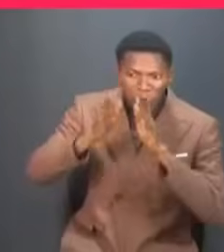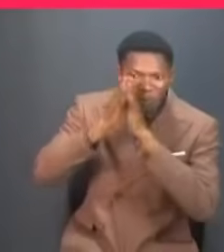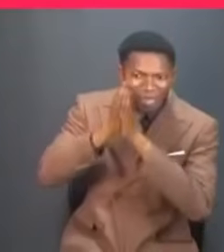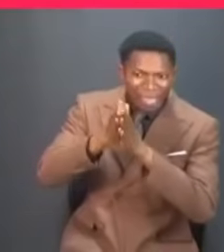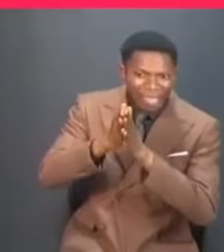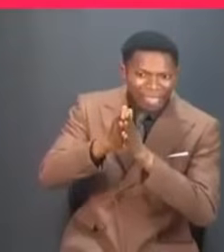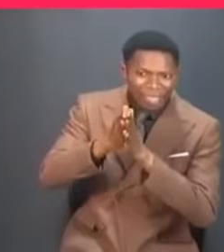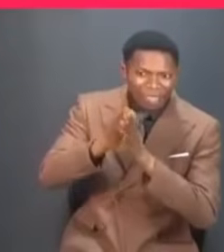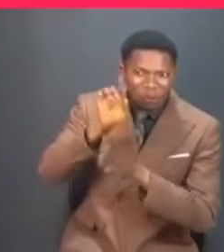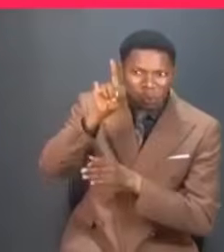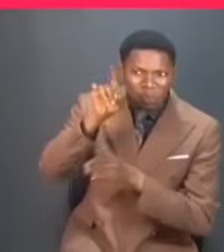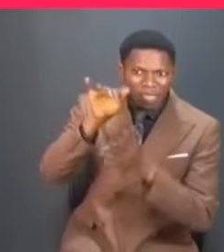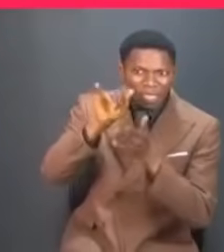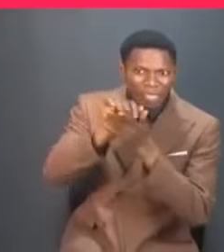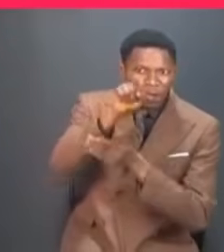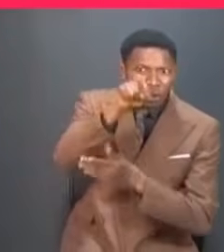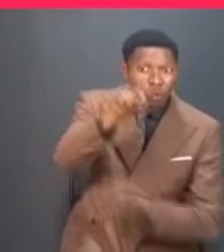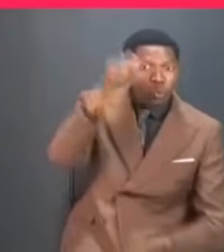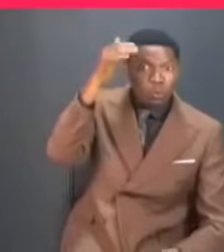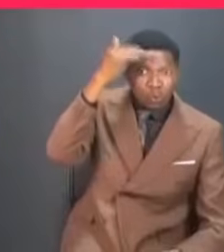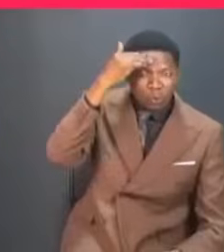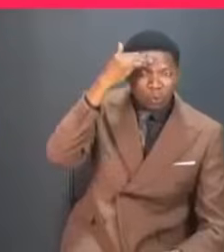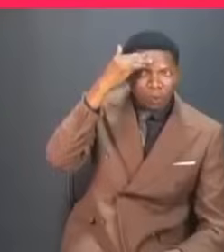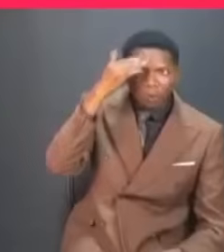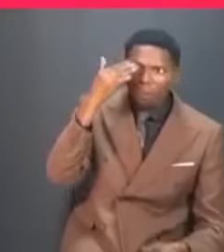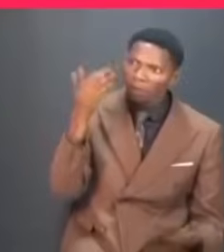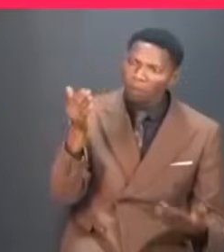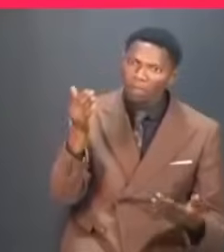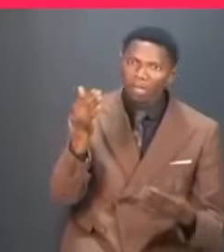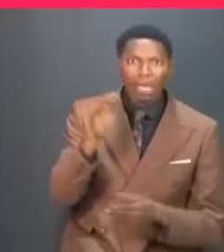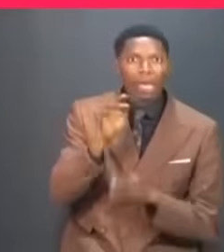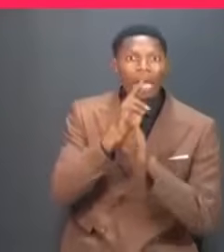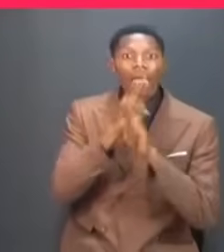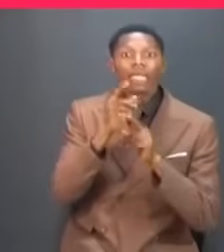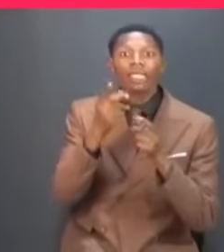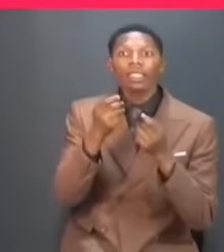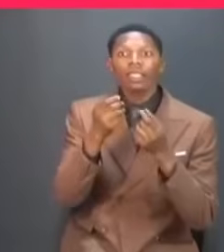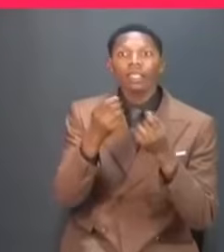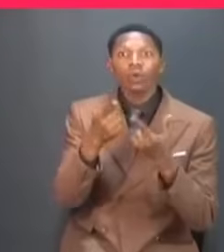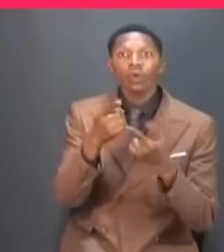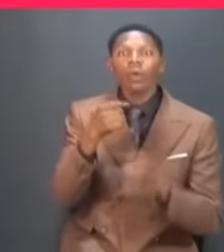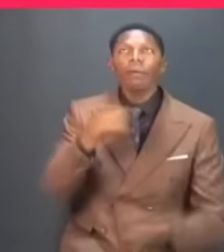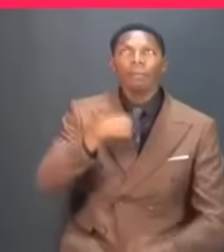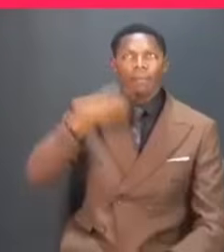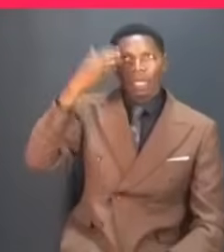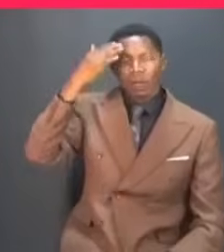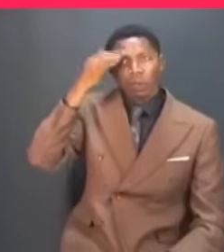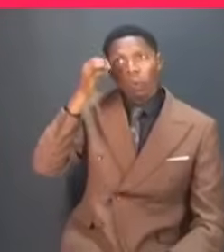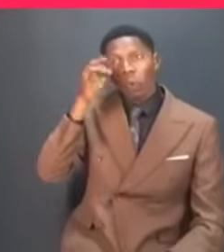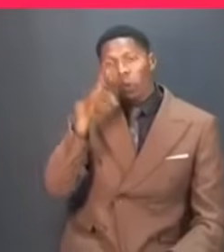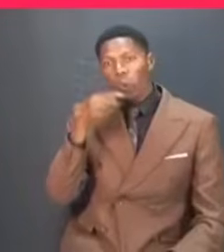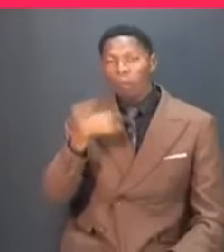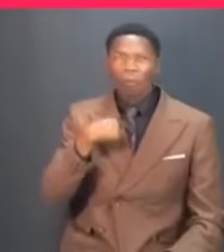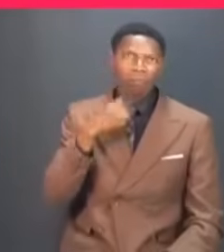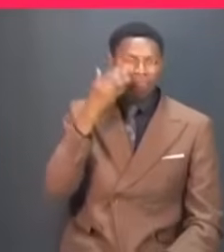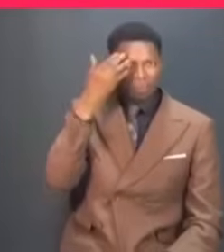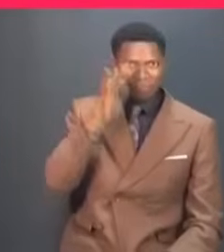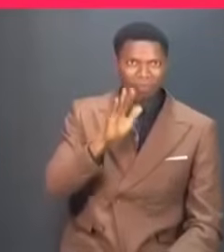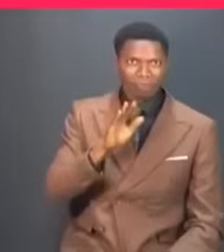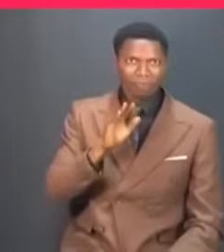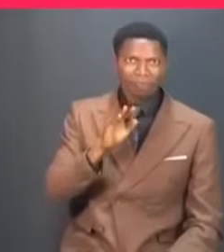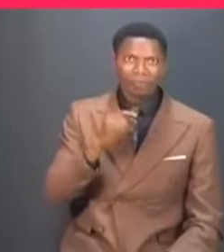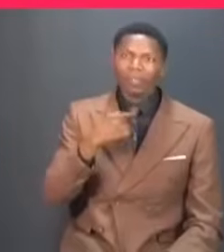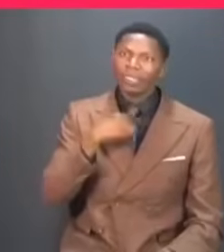aware? Because the answer will be, I'm not aware, or I'm aware, and that's the end of it. So please, I'll give